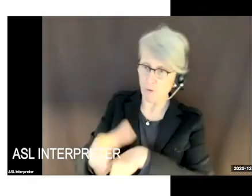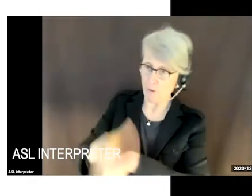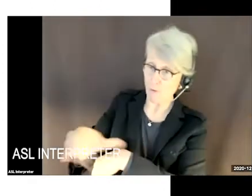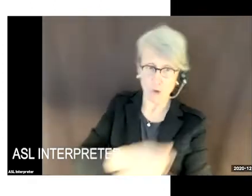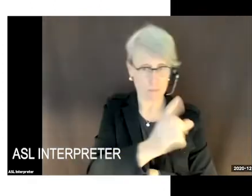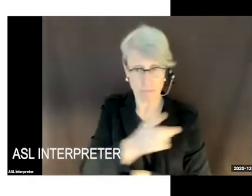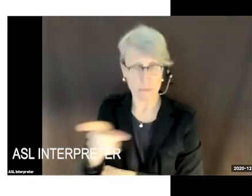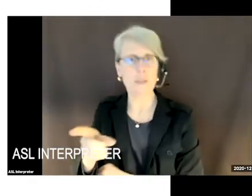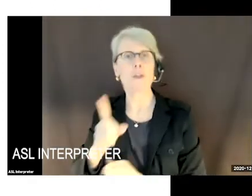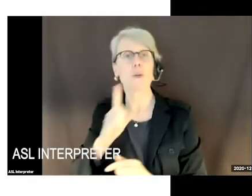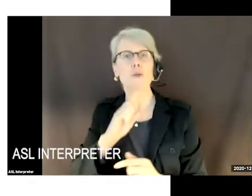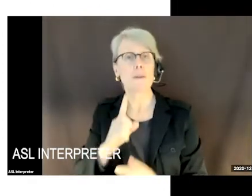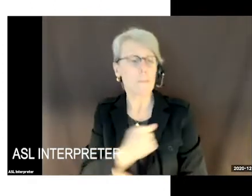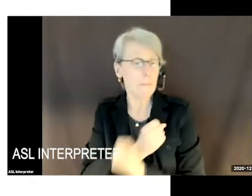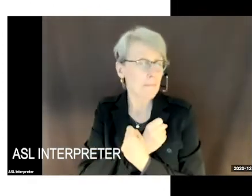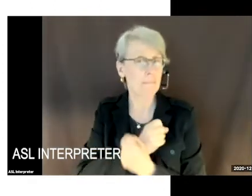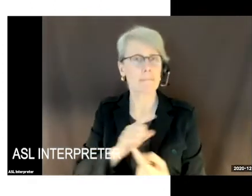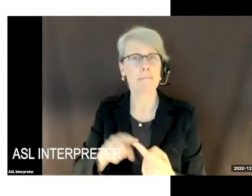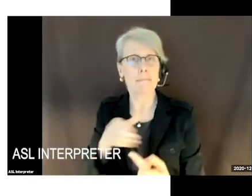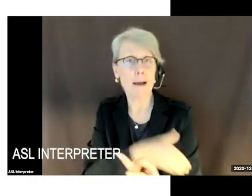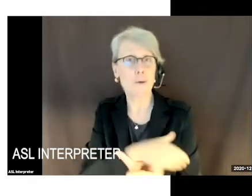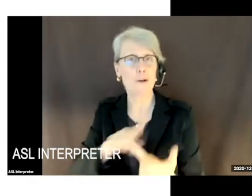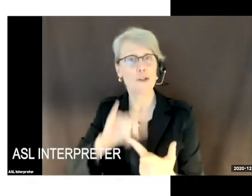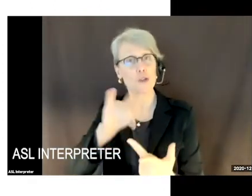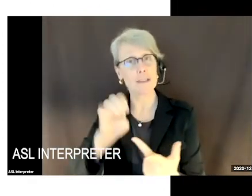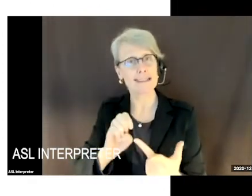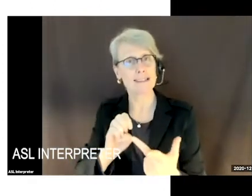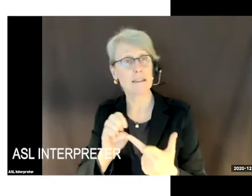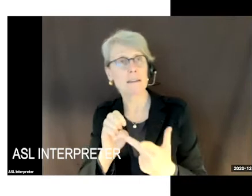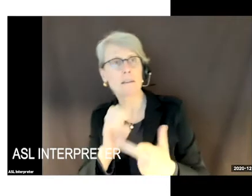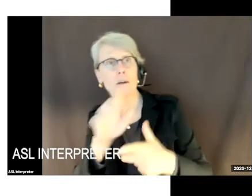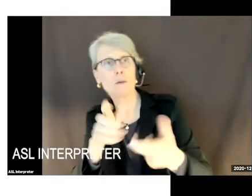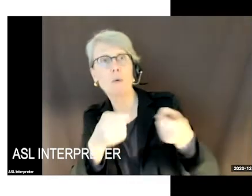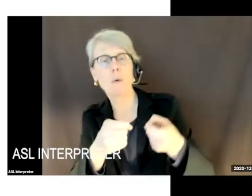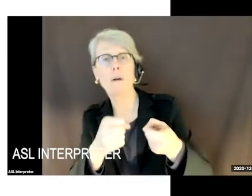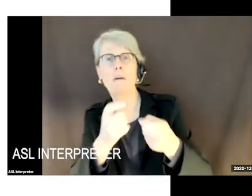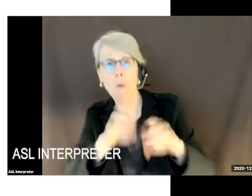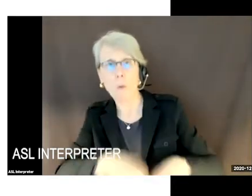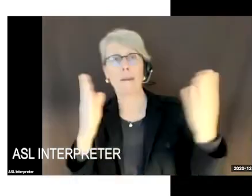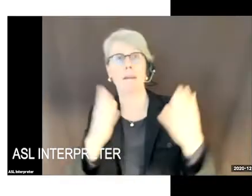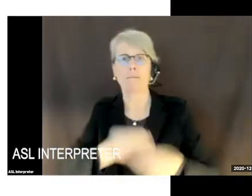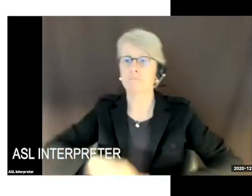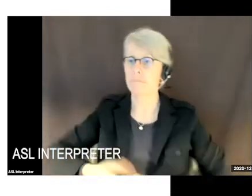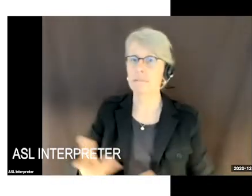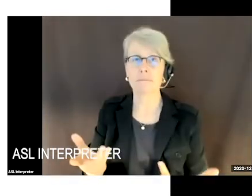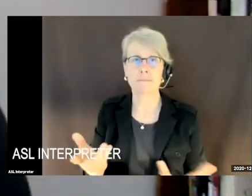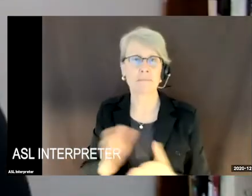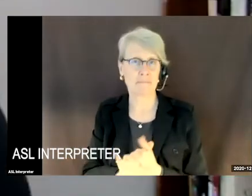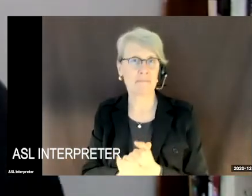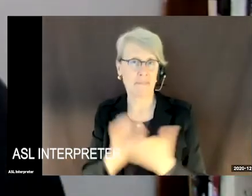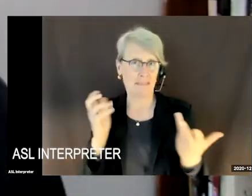way that unblocks power, love, and justice. So I hope that's useful, and I look forward to the conversation.